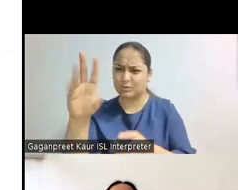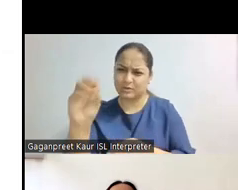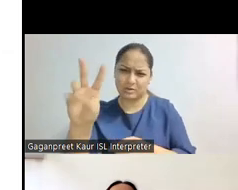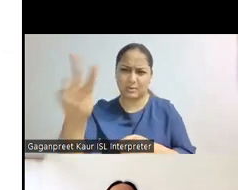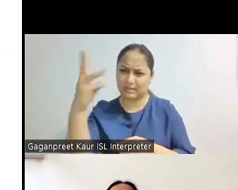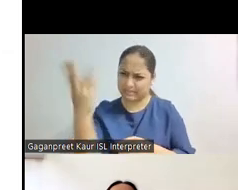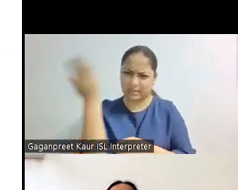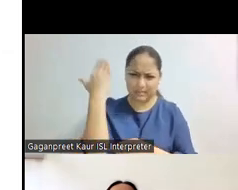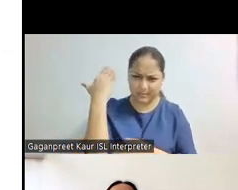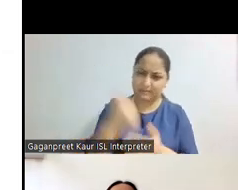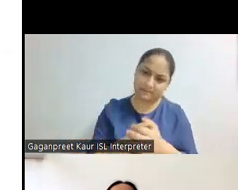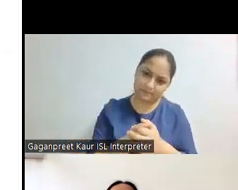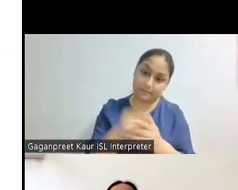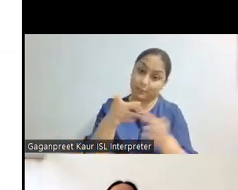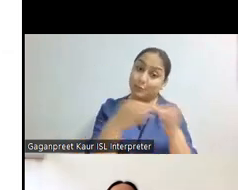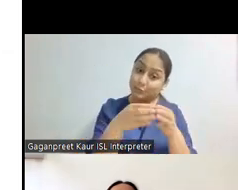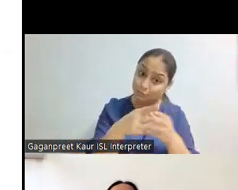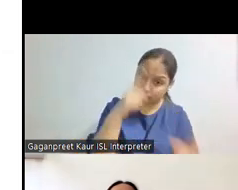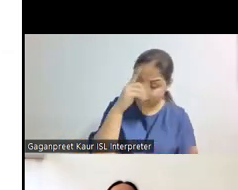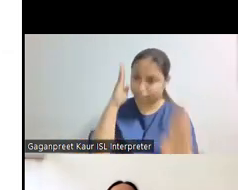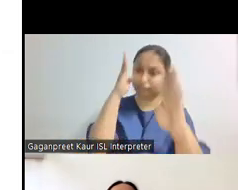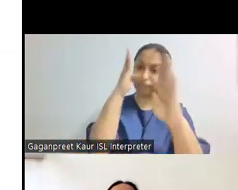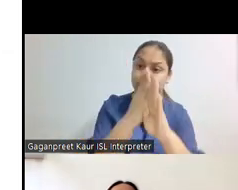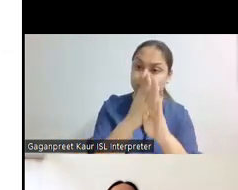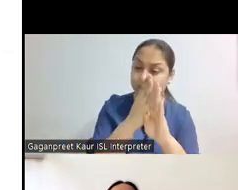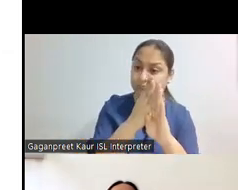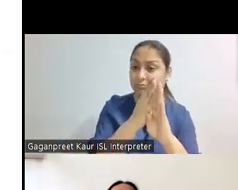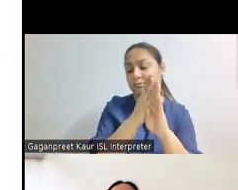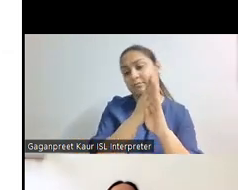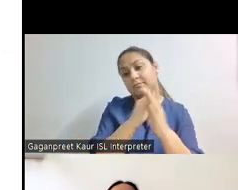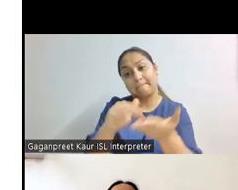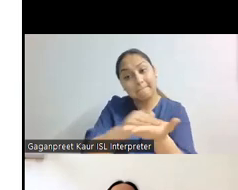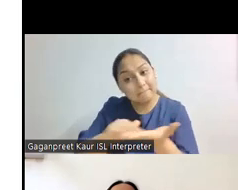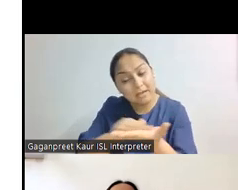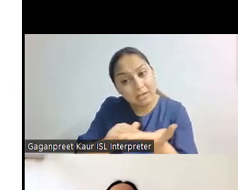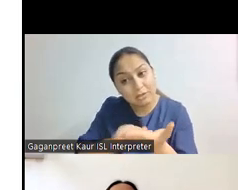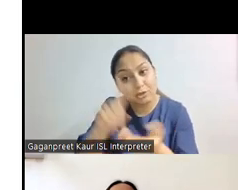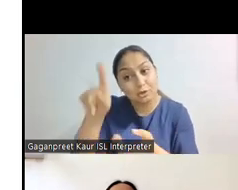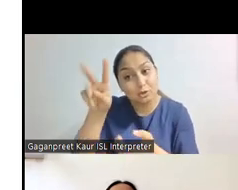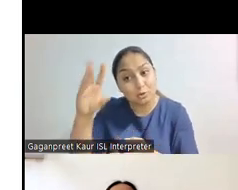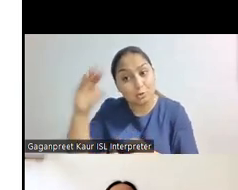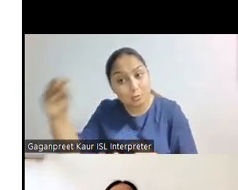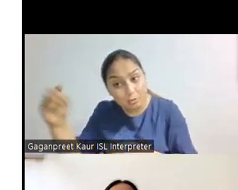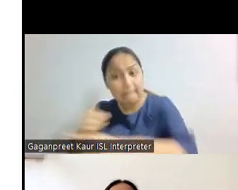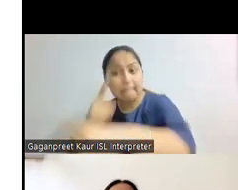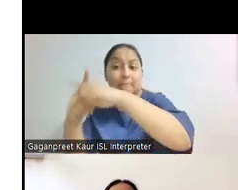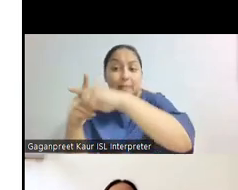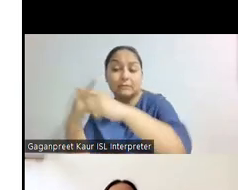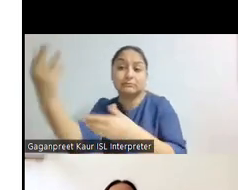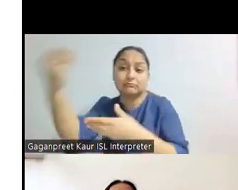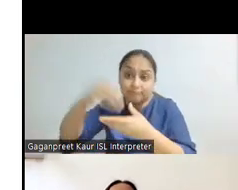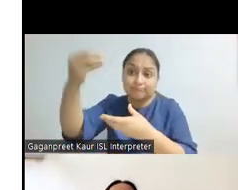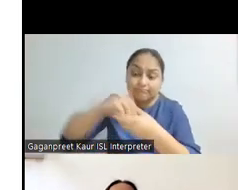January 2023. And the group was determined based on the 1,200 plus inputs that were